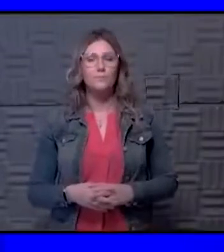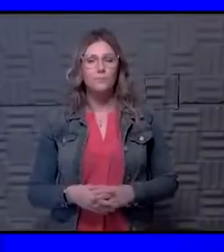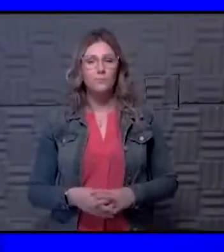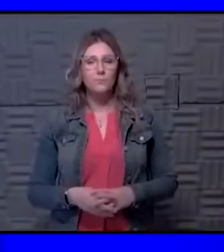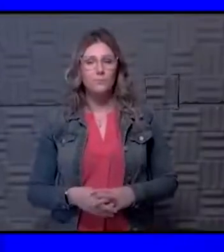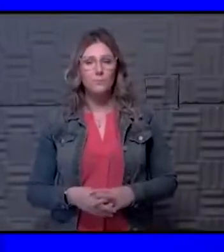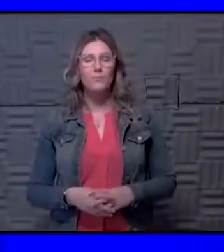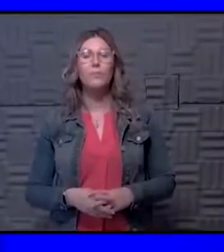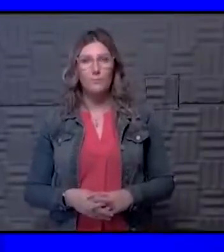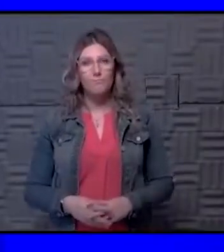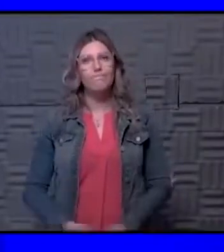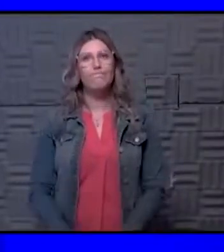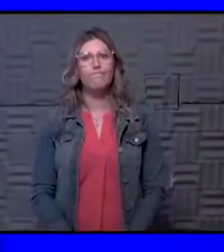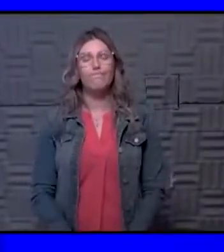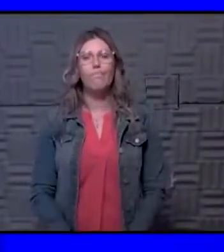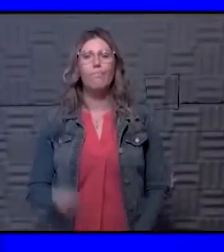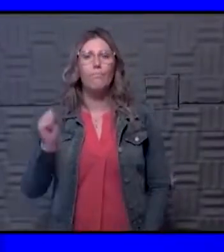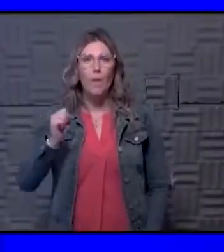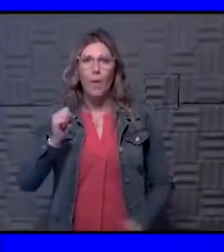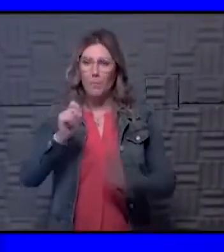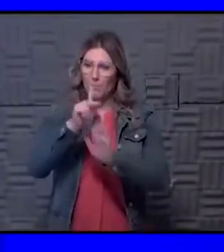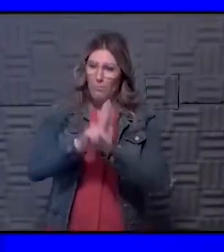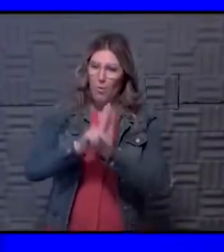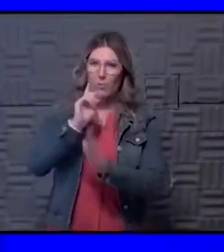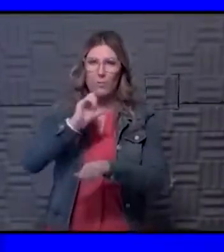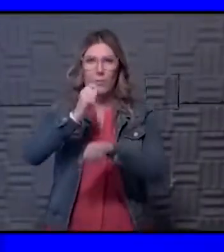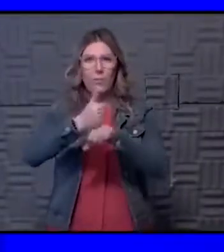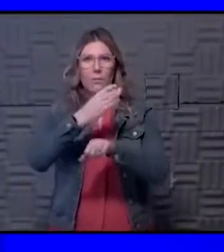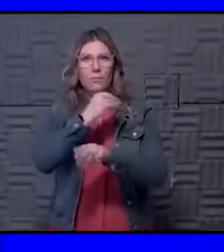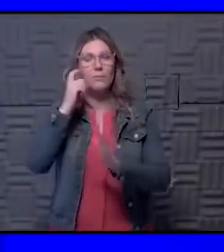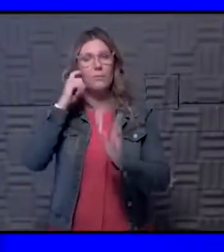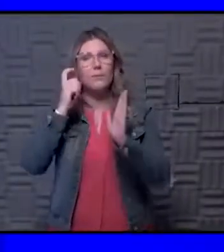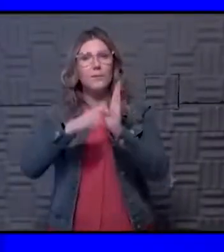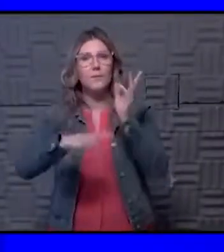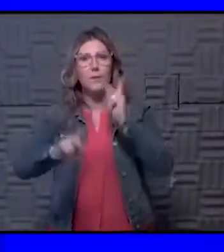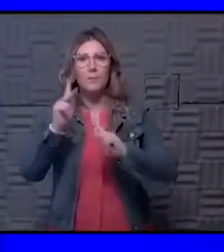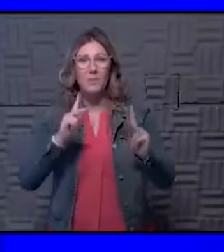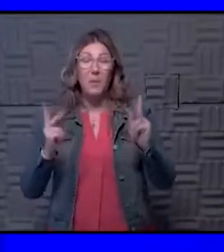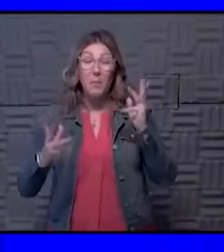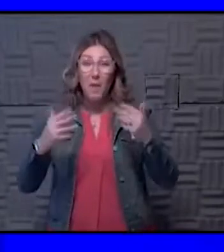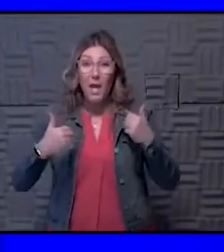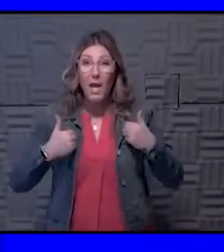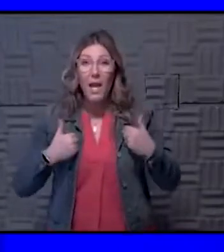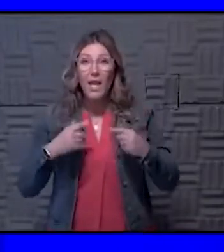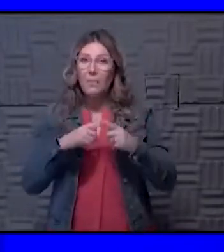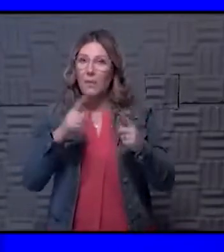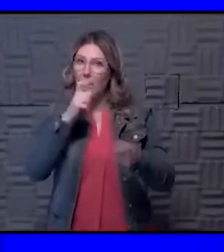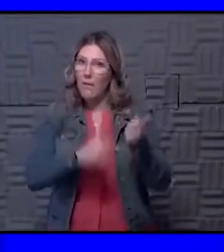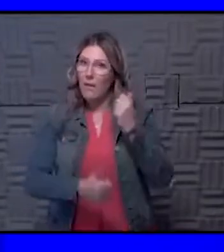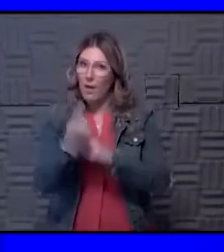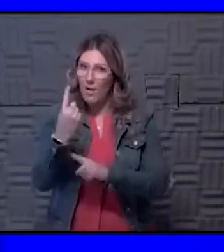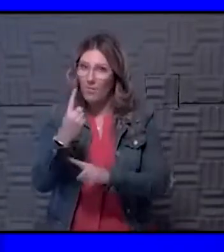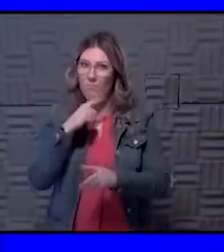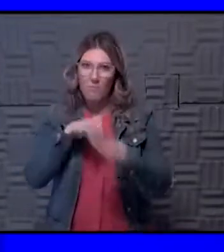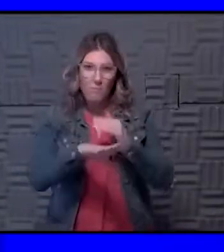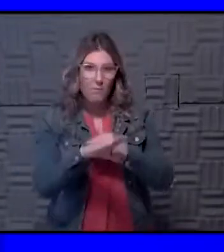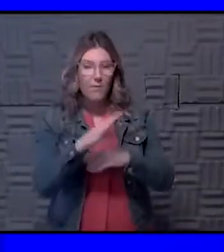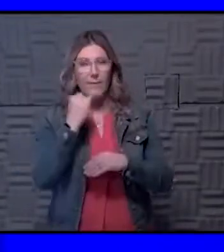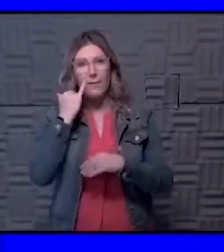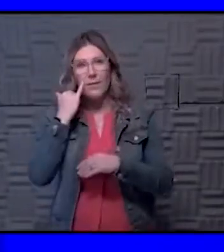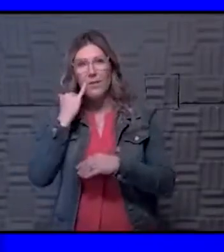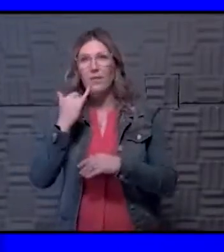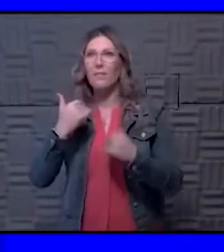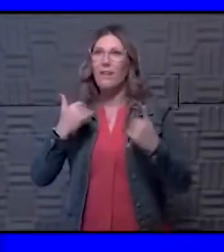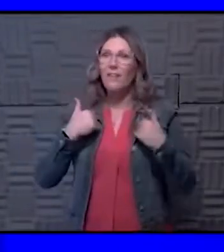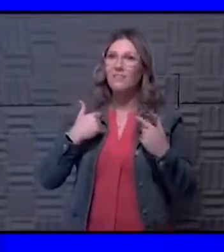have protocols in place to identify people we think may, but it's not everybody that comes in. Especially if they came in, they said,